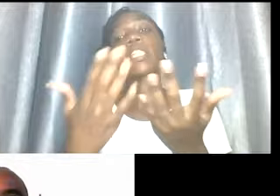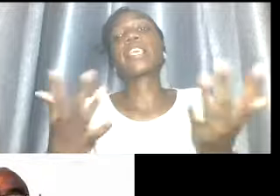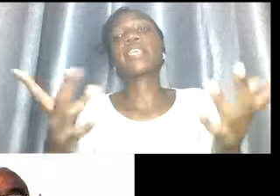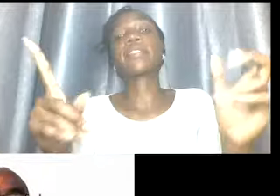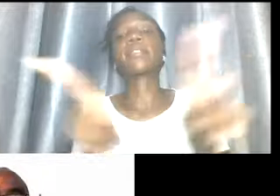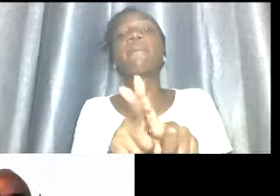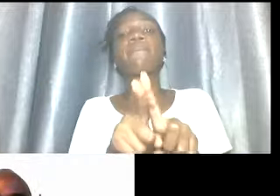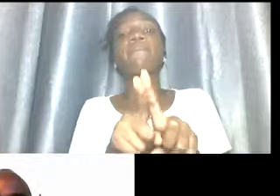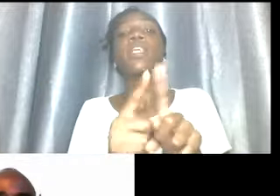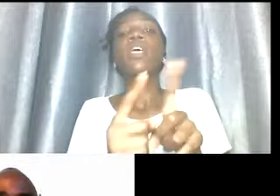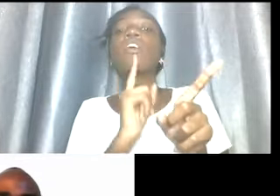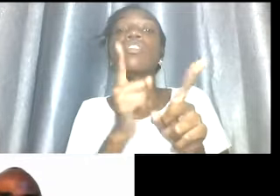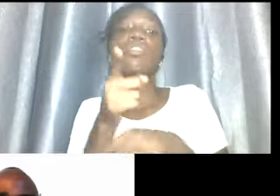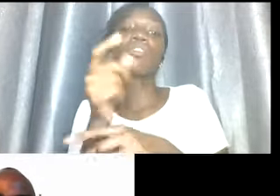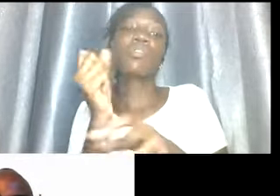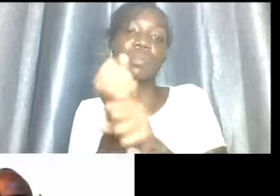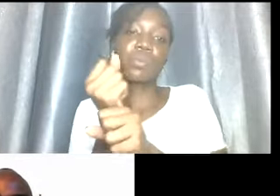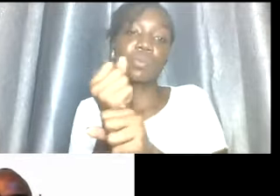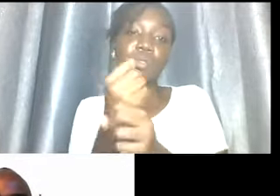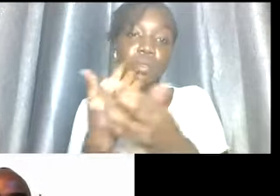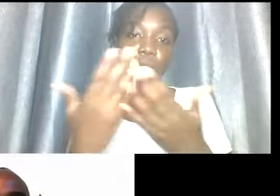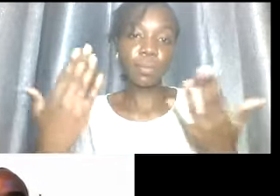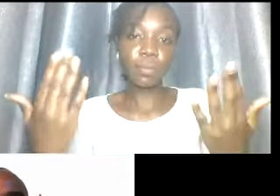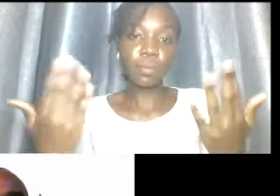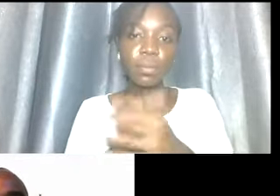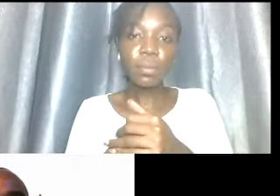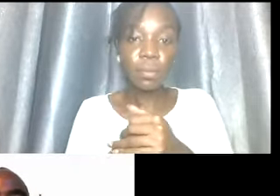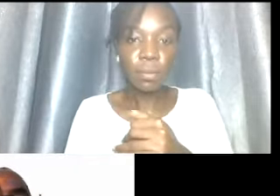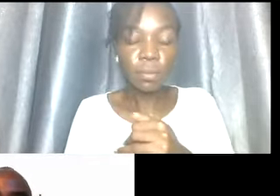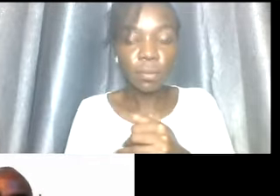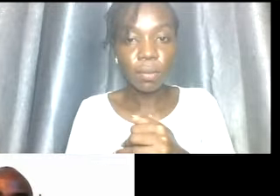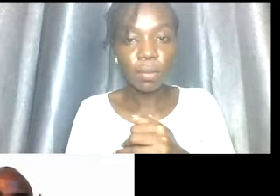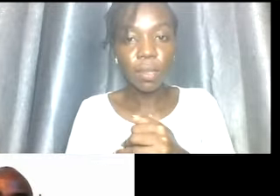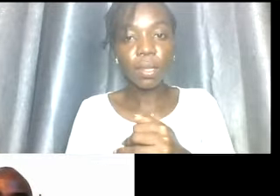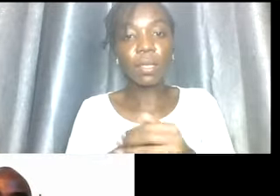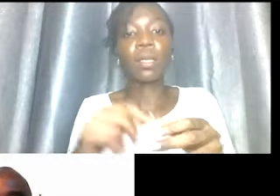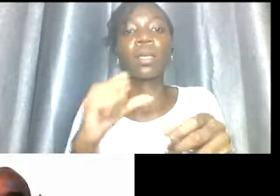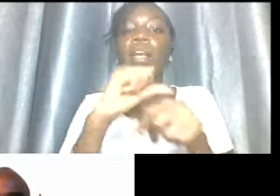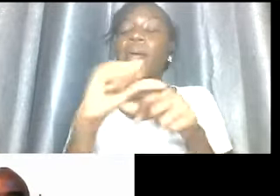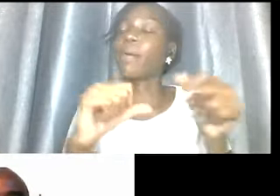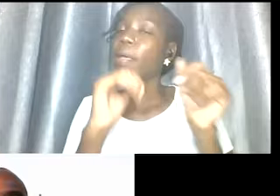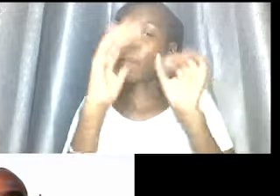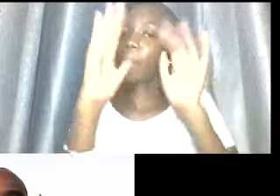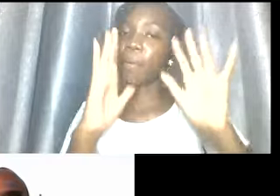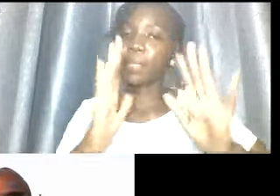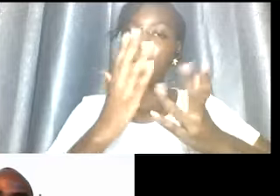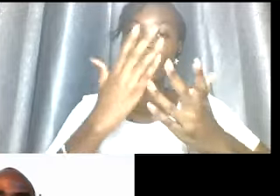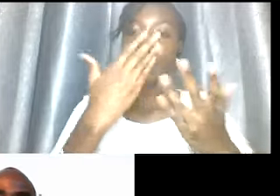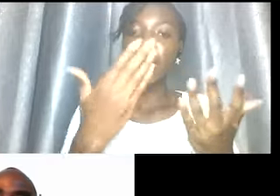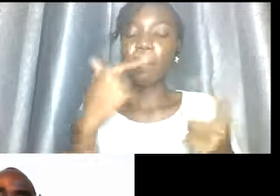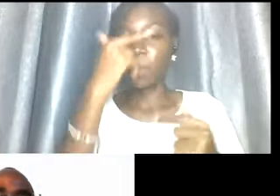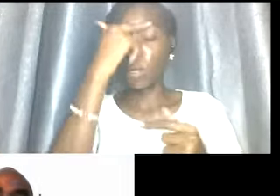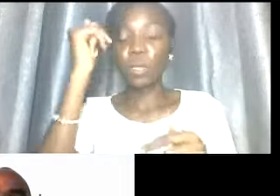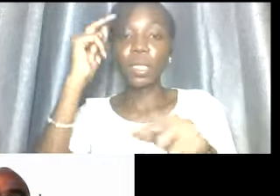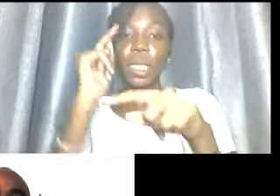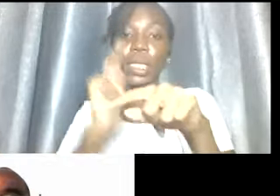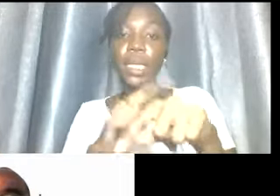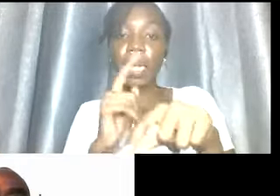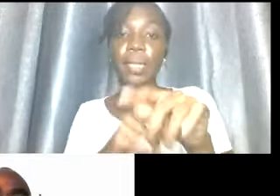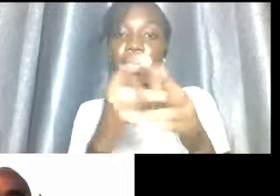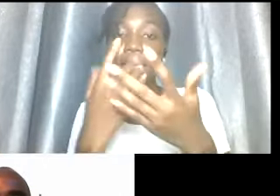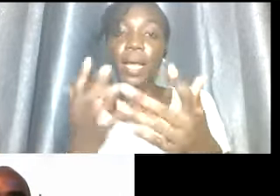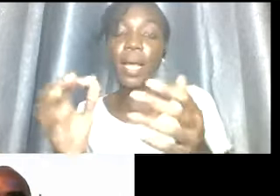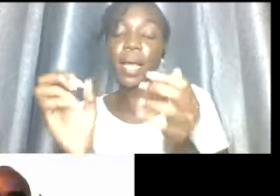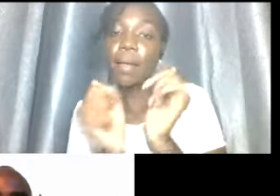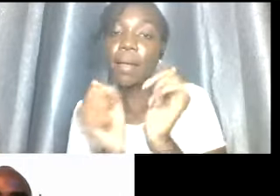The car industry showed us how important it is, because when COVID hit and the world was trying to figure